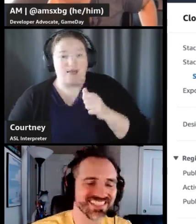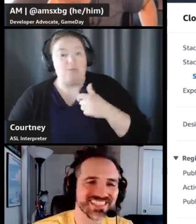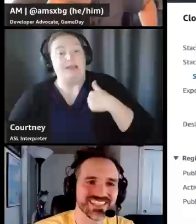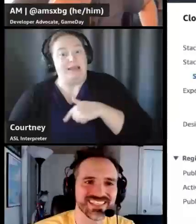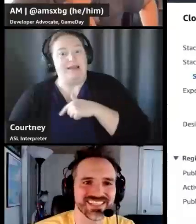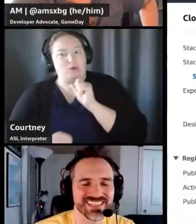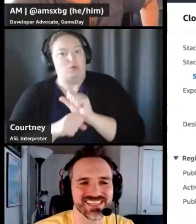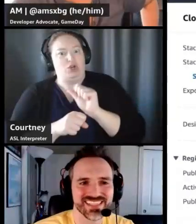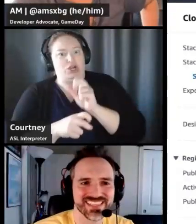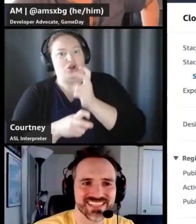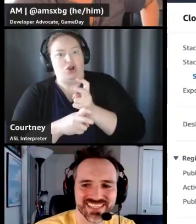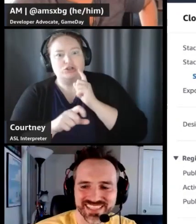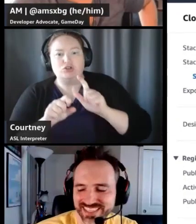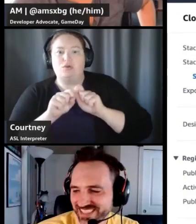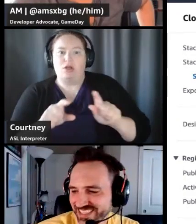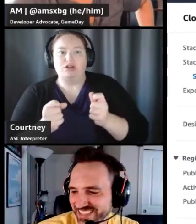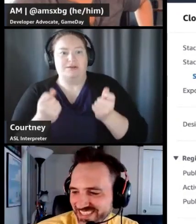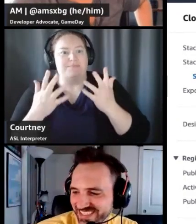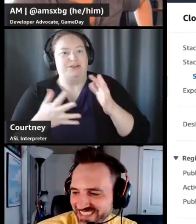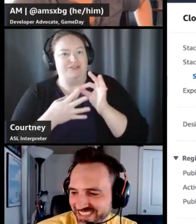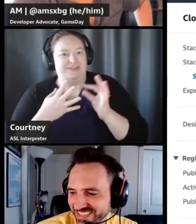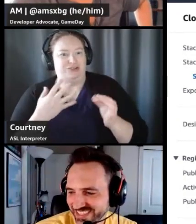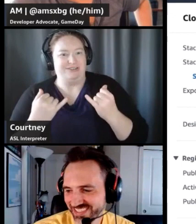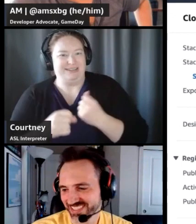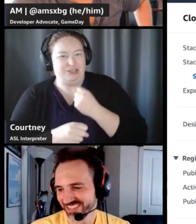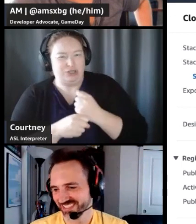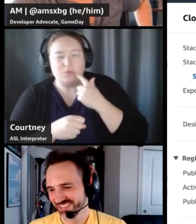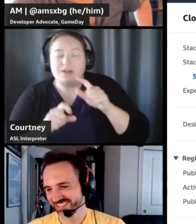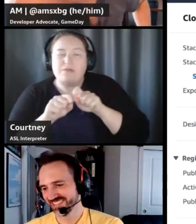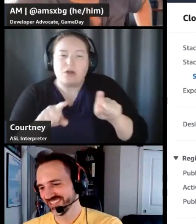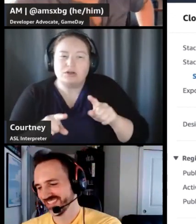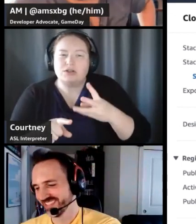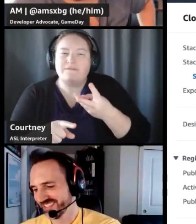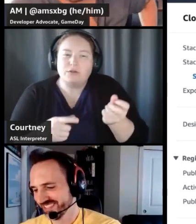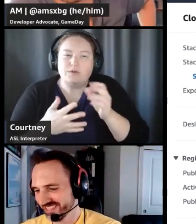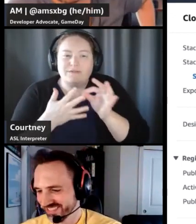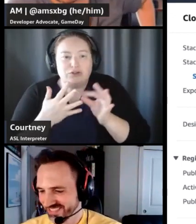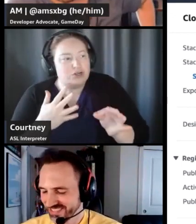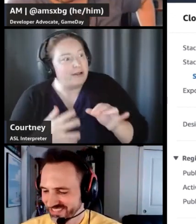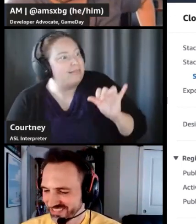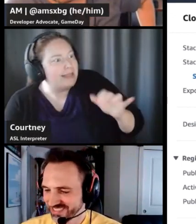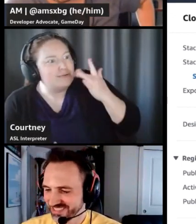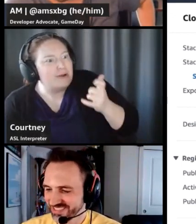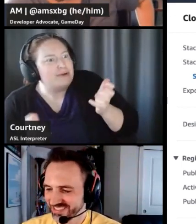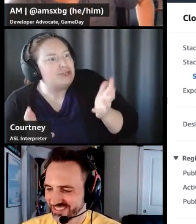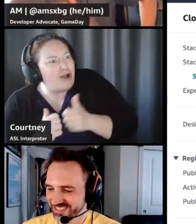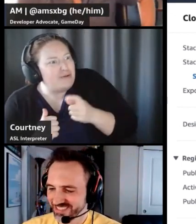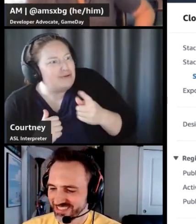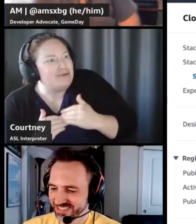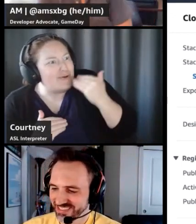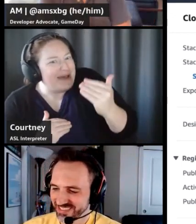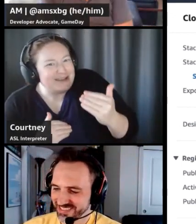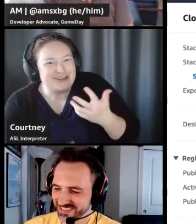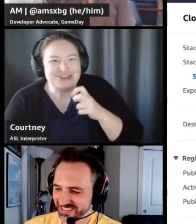bunch of features. So this year we have launched like a few features. Please That's why do we look- talk to you so much, Parashot. Yeah.